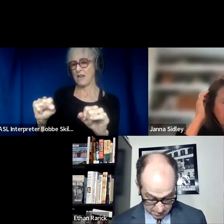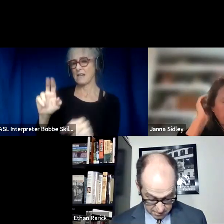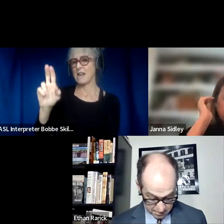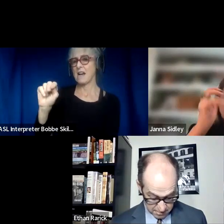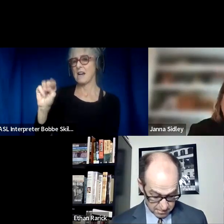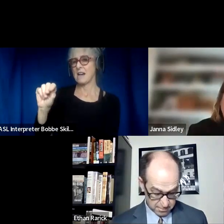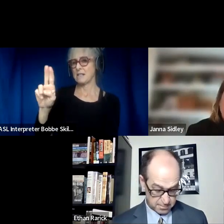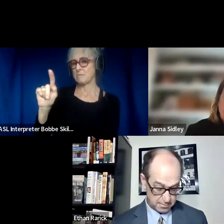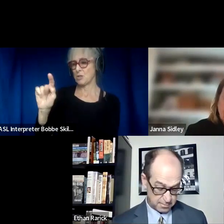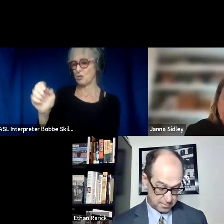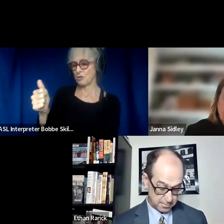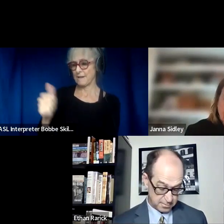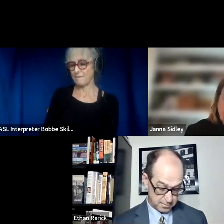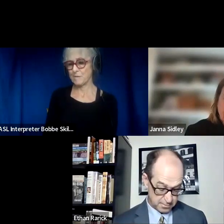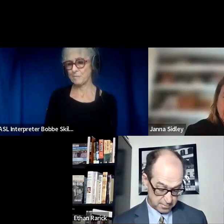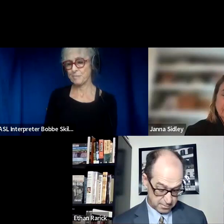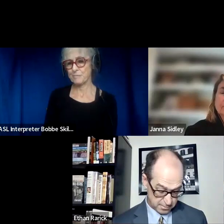yourself.